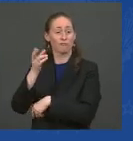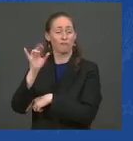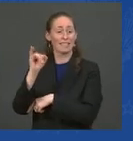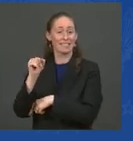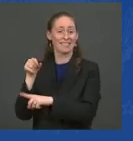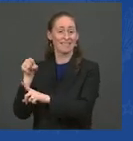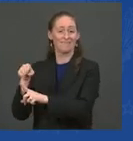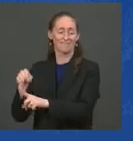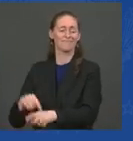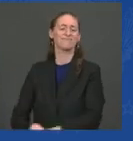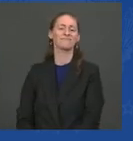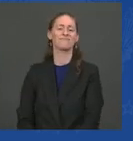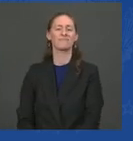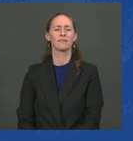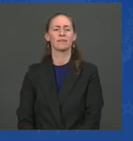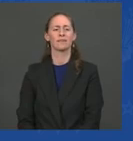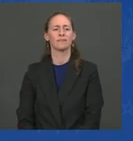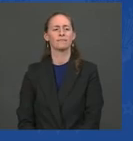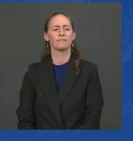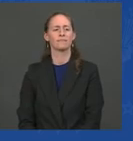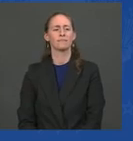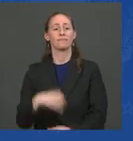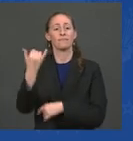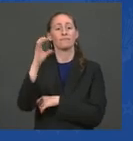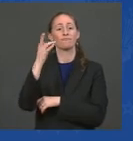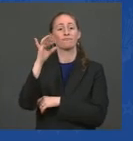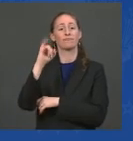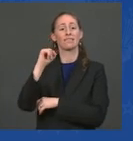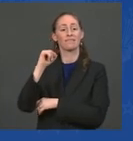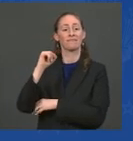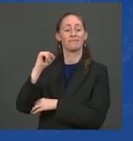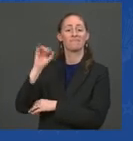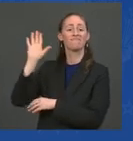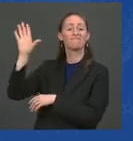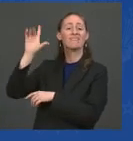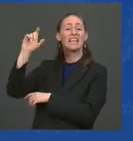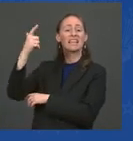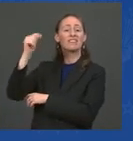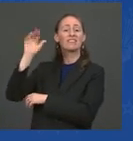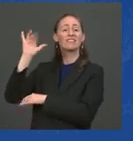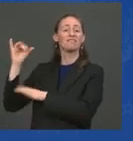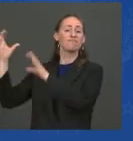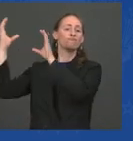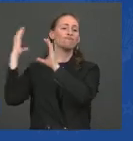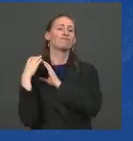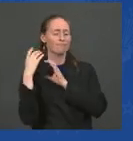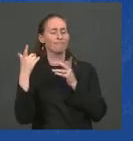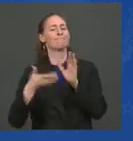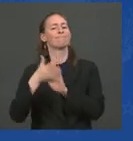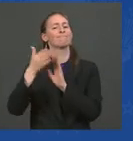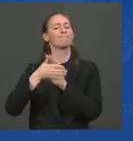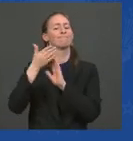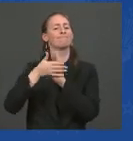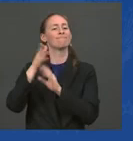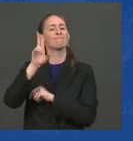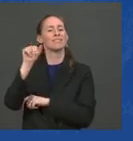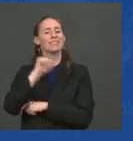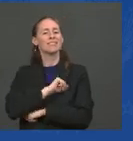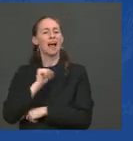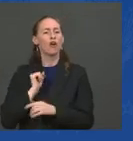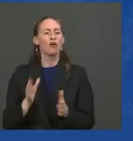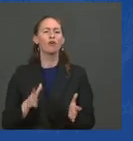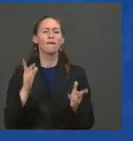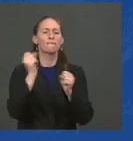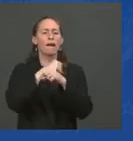Chris carried forward his father's mantle in the United States Senate. He used it to fight for all American children and